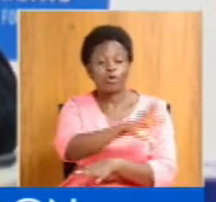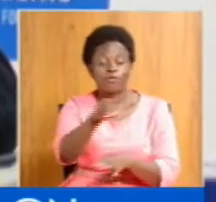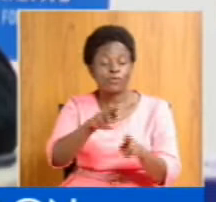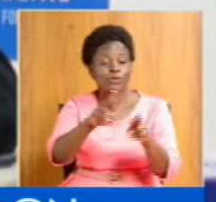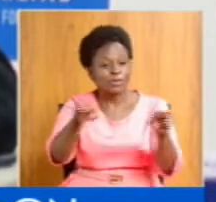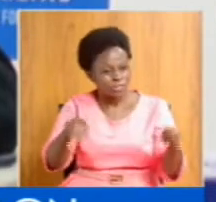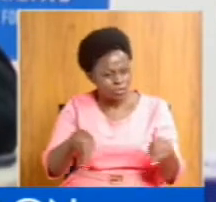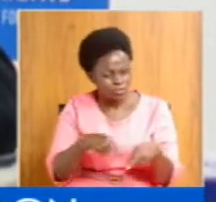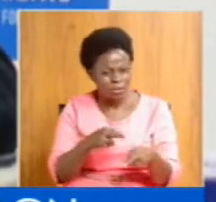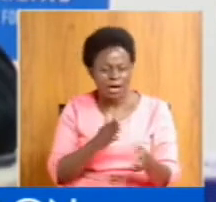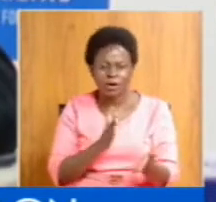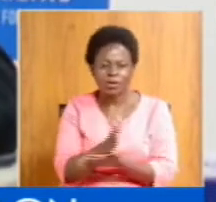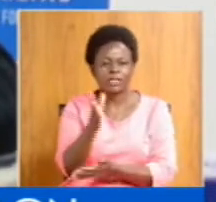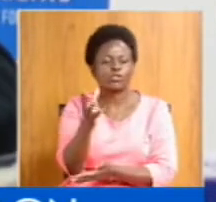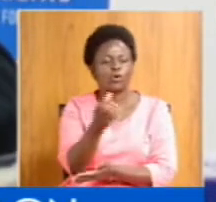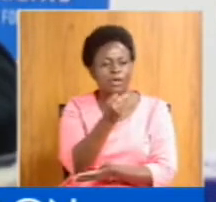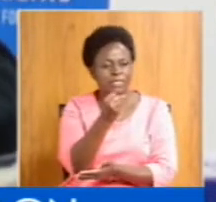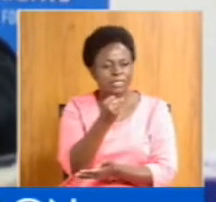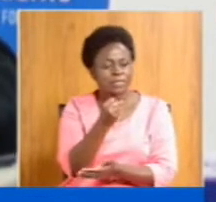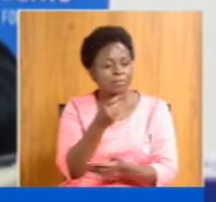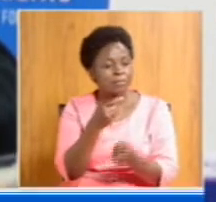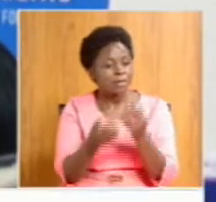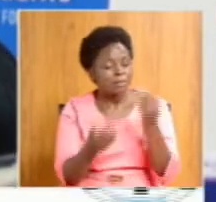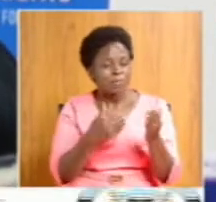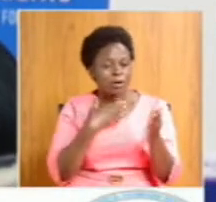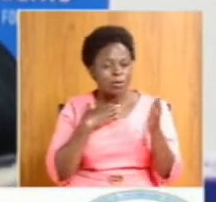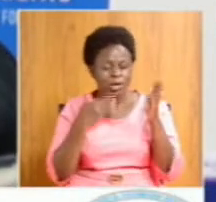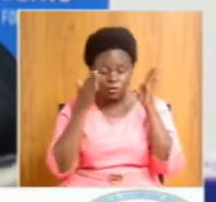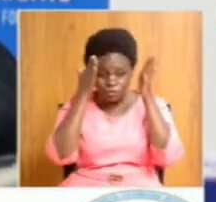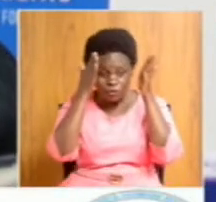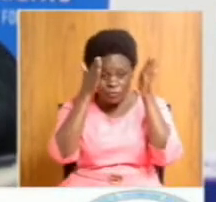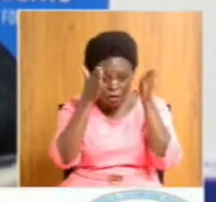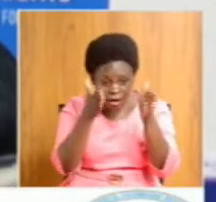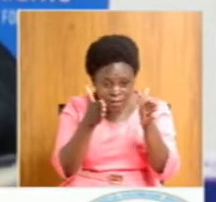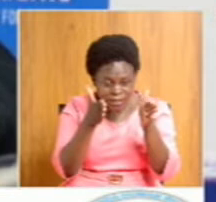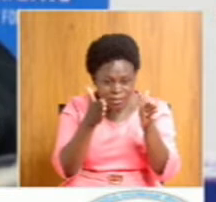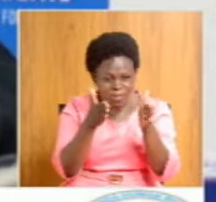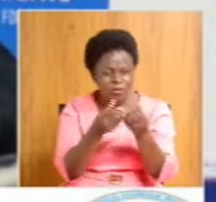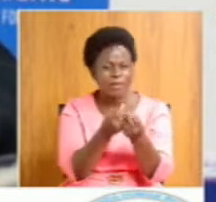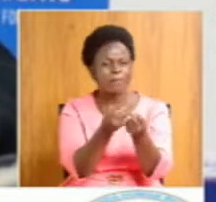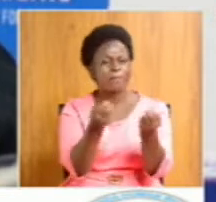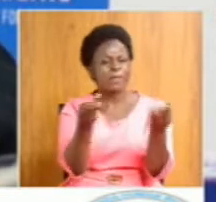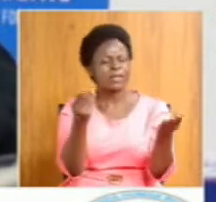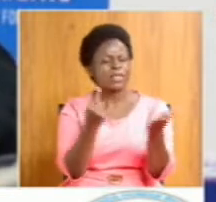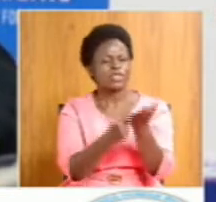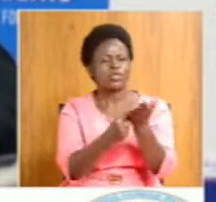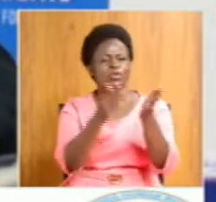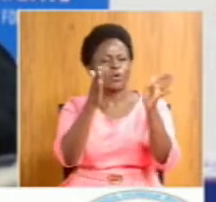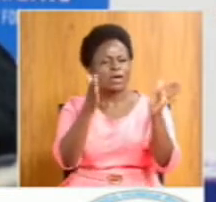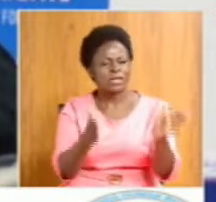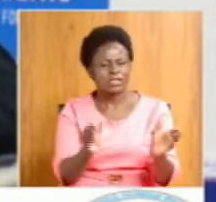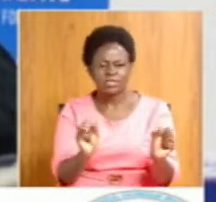are rights holders. But possibly we want to focus our attention on the majority of Ugandans